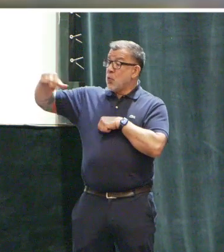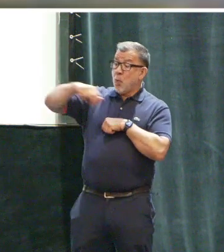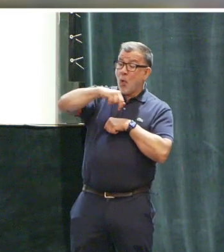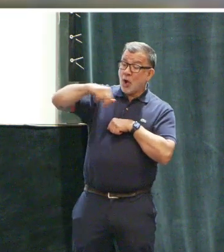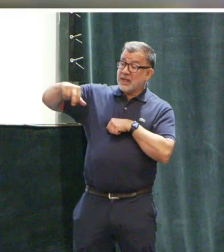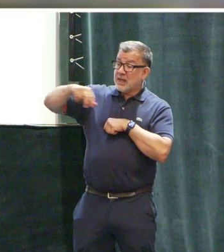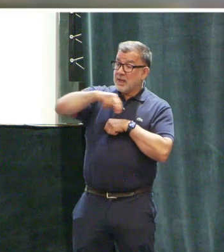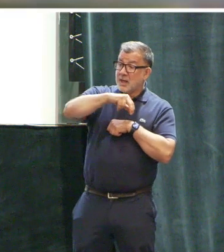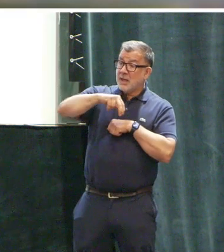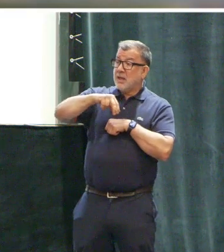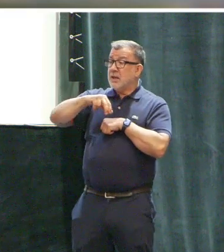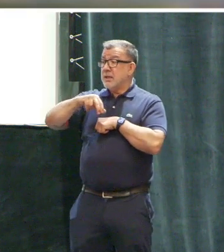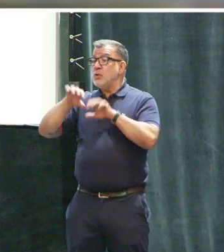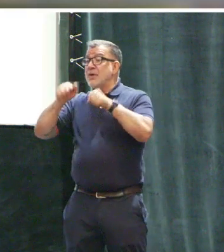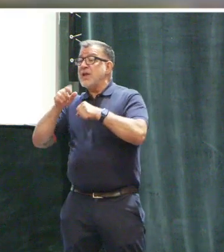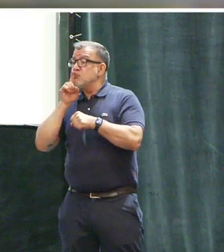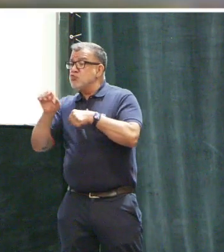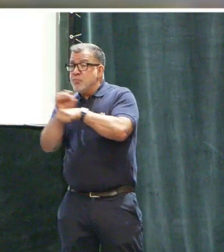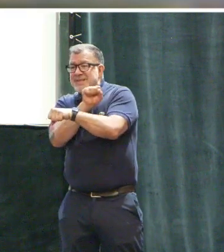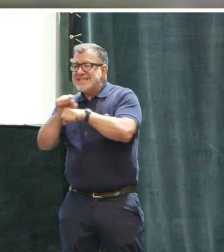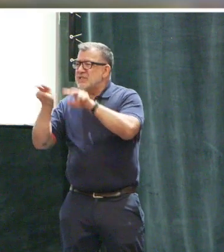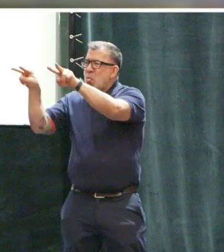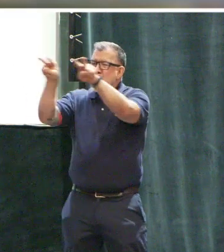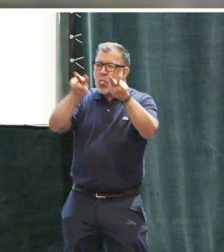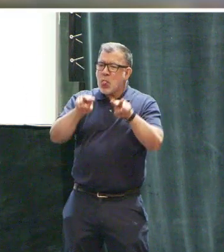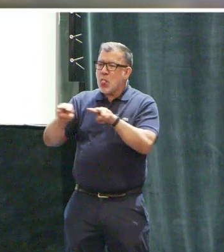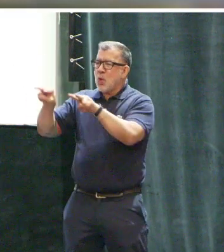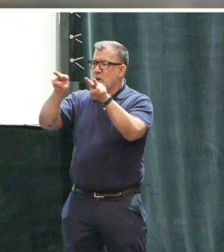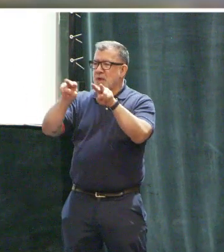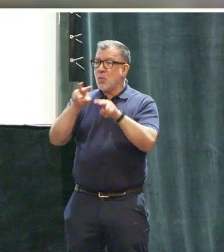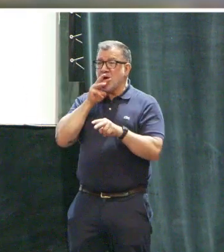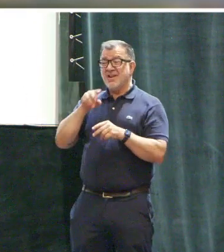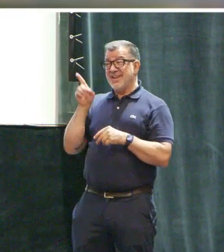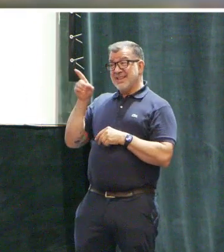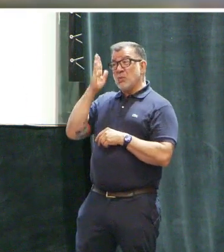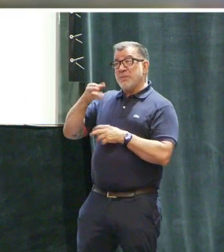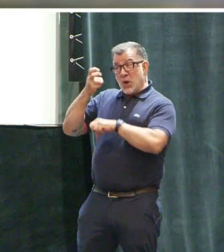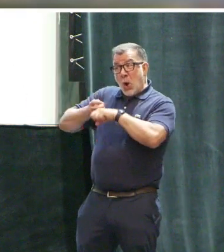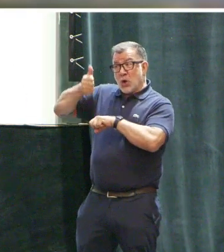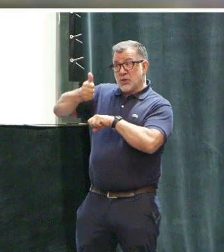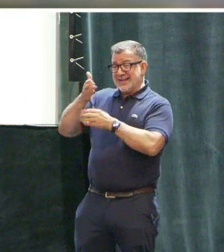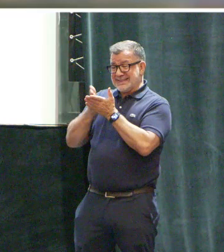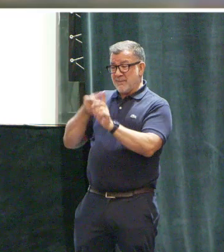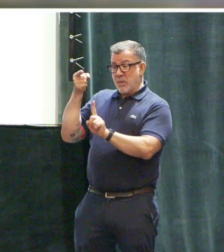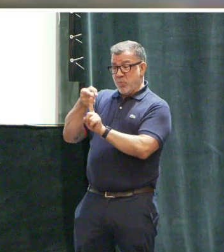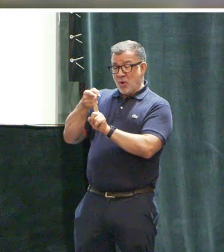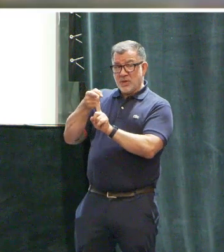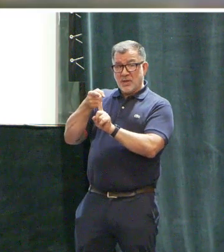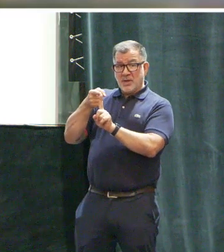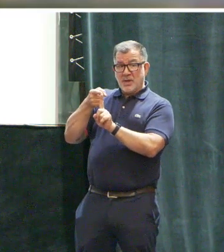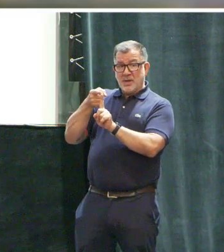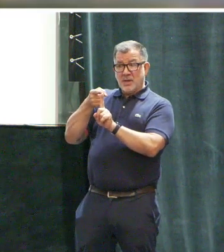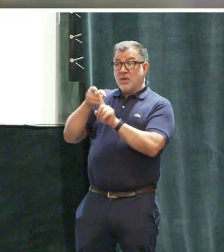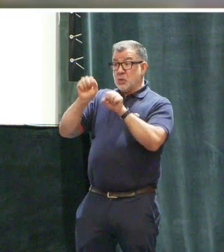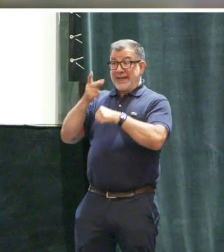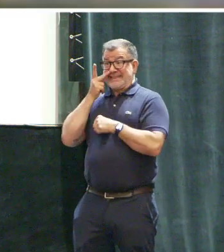End Avenue by being able to actually look and see, which will be much more difficult at some of the points you have noted here. You'll be able to look,